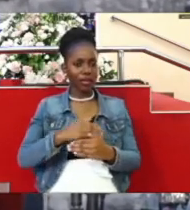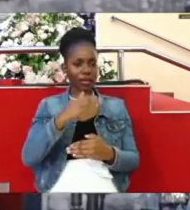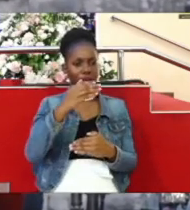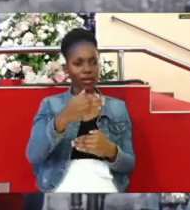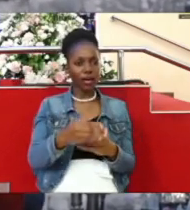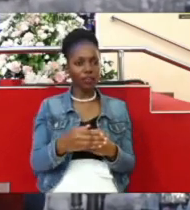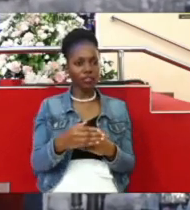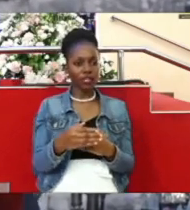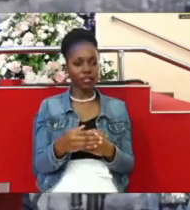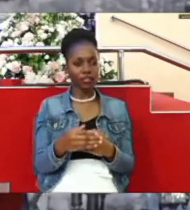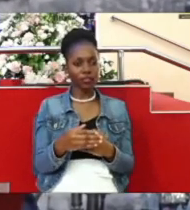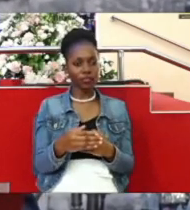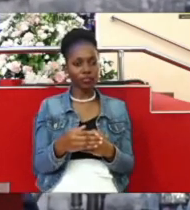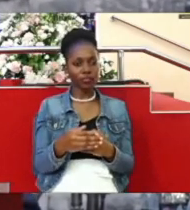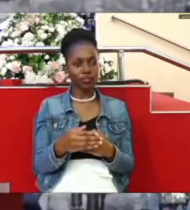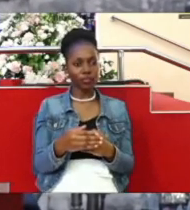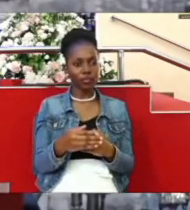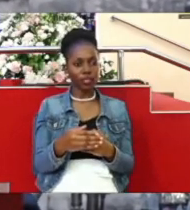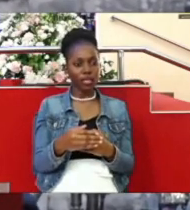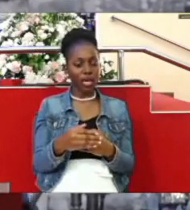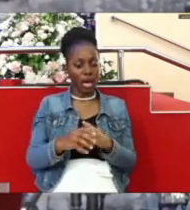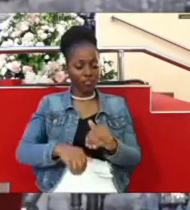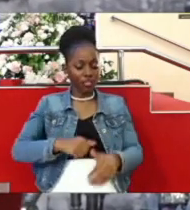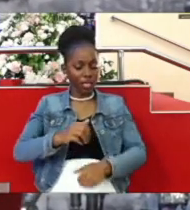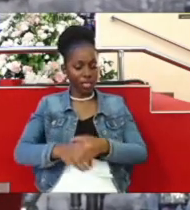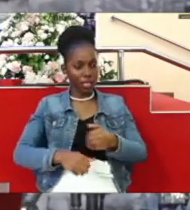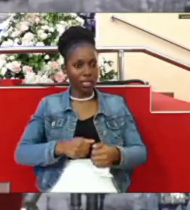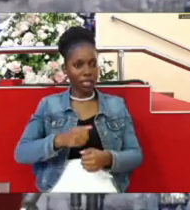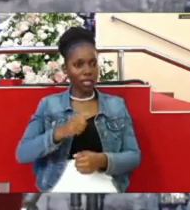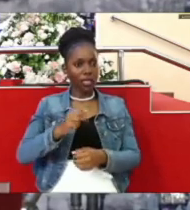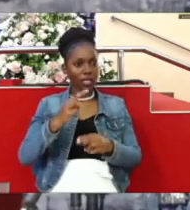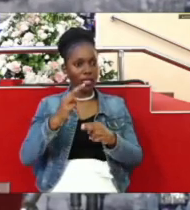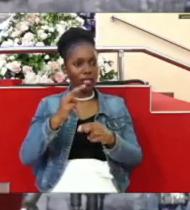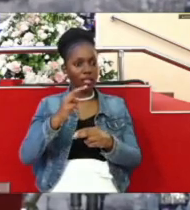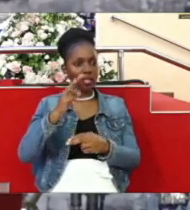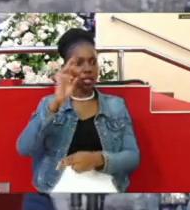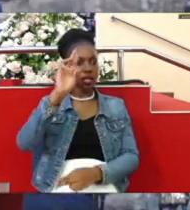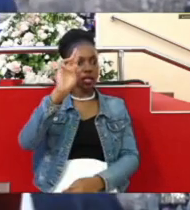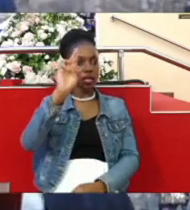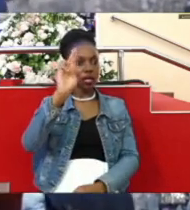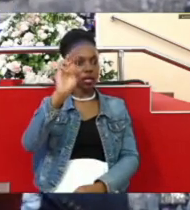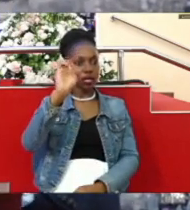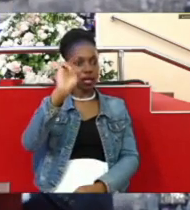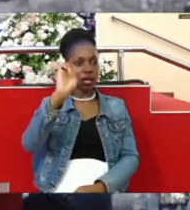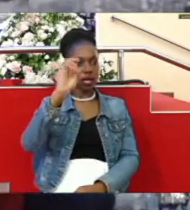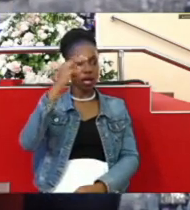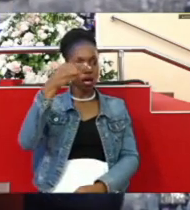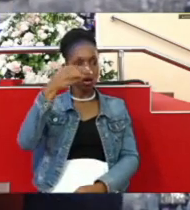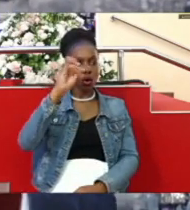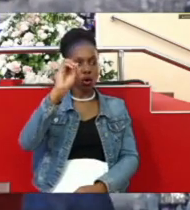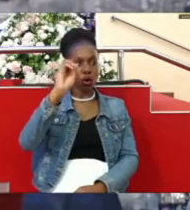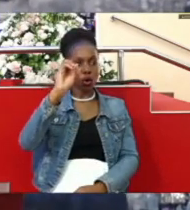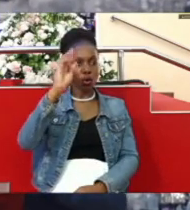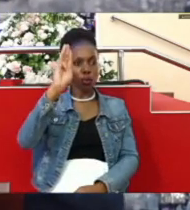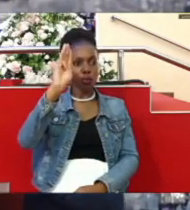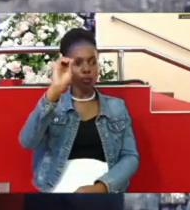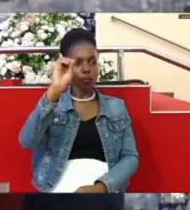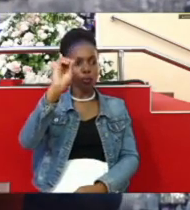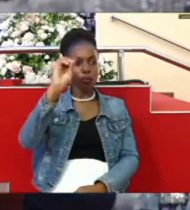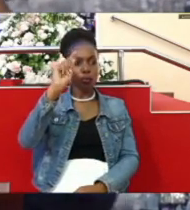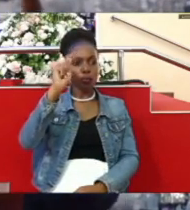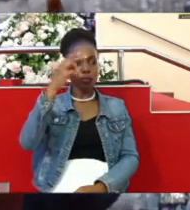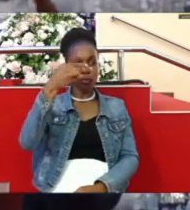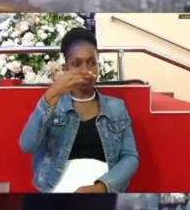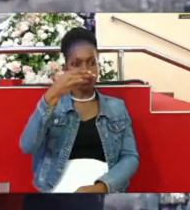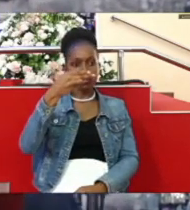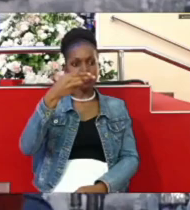after they dug Rehoboth. Wala wachungaji wa Isaki walikichimba baada ya kuchimba Rehoboth. The well of Rehoboth is